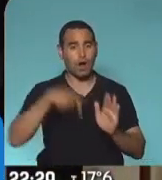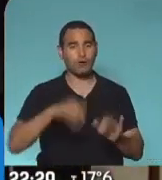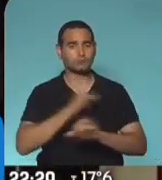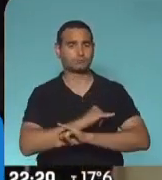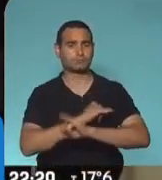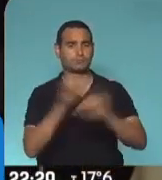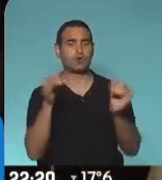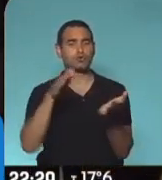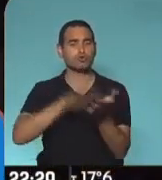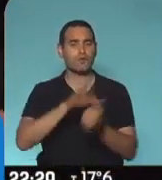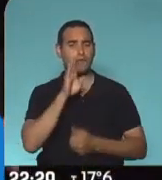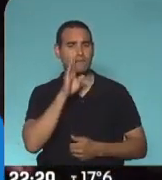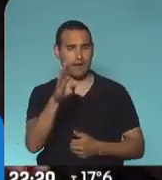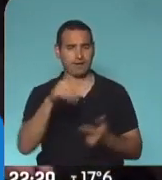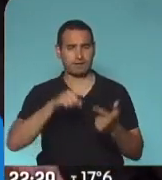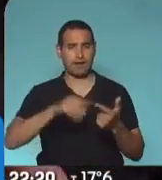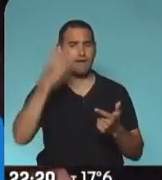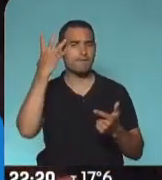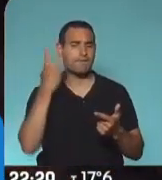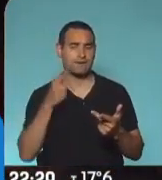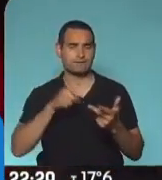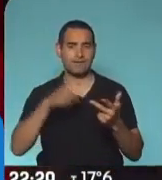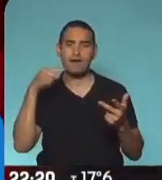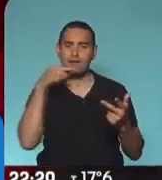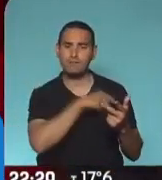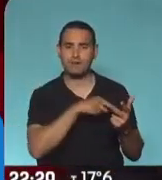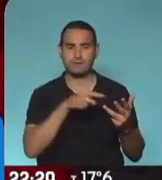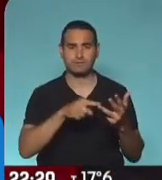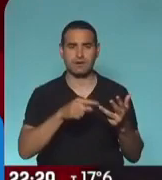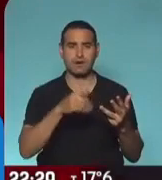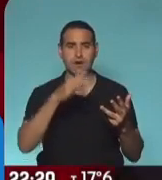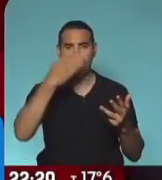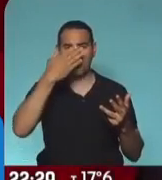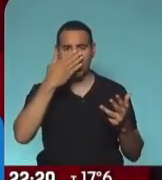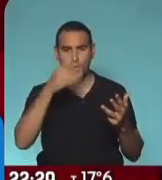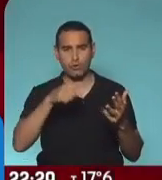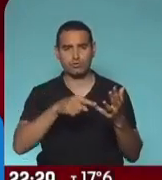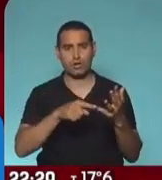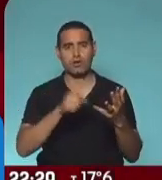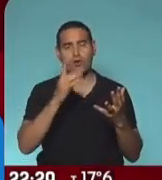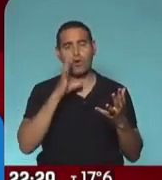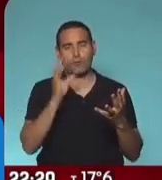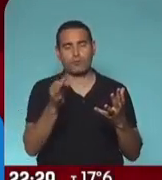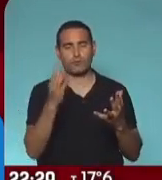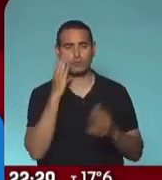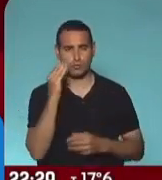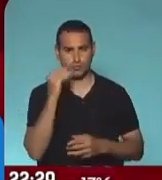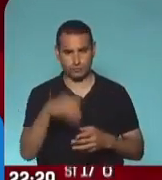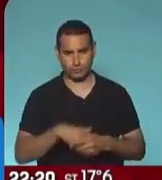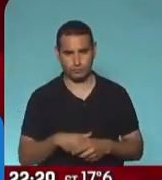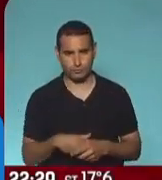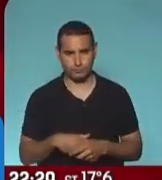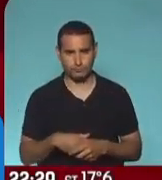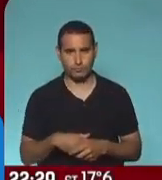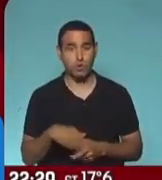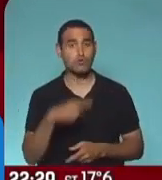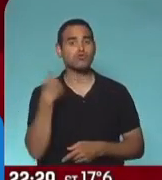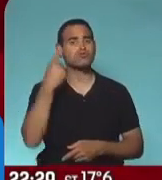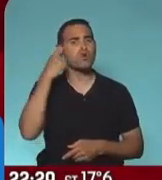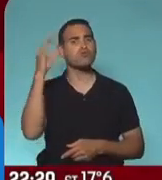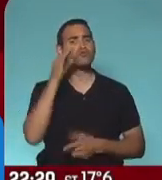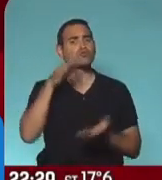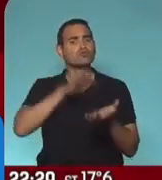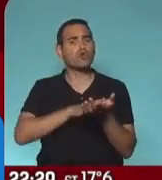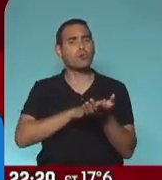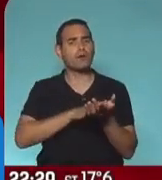on behalf of Belgium, France, Germany, Poland, and of course the United Kingdom. Our position on